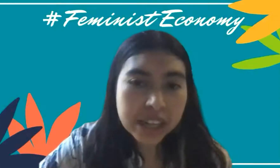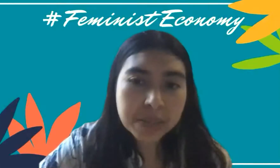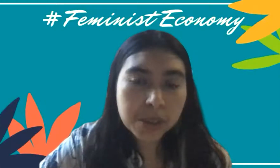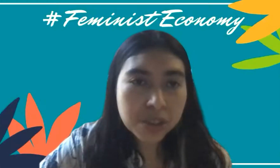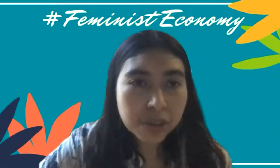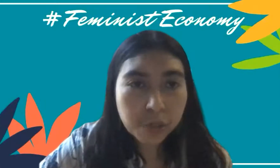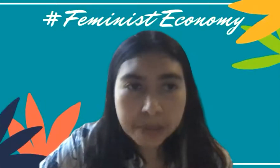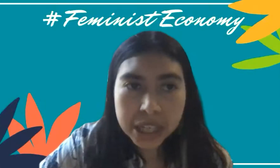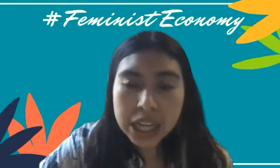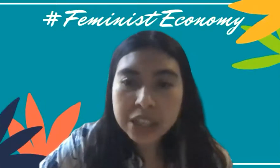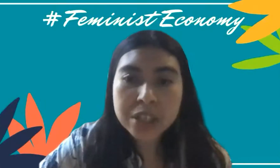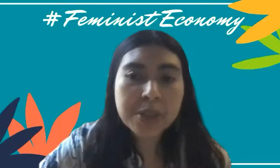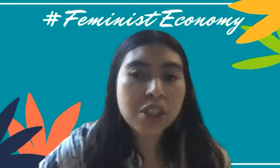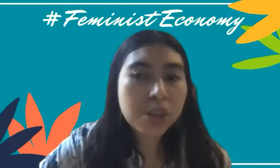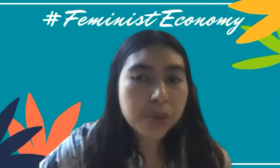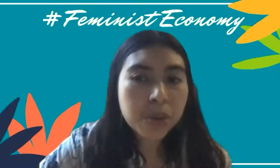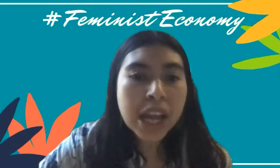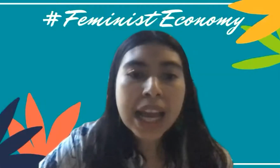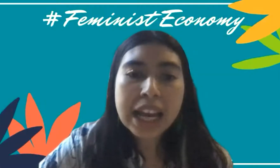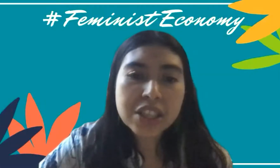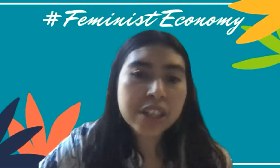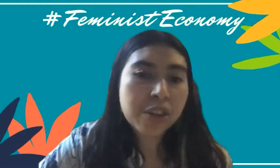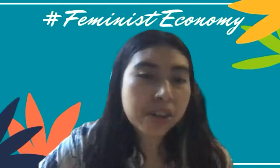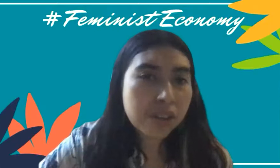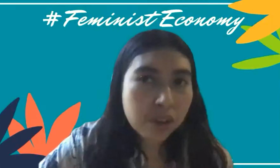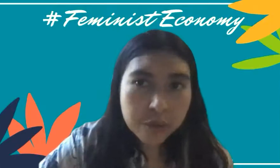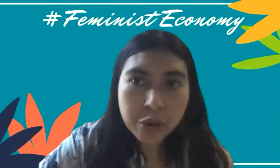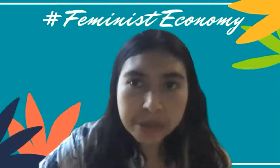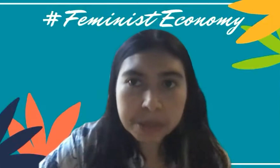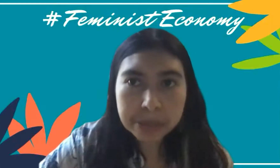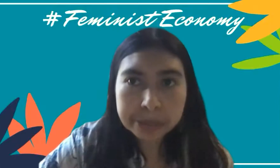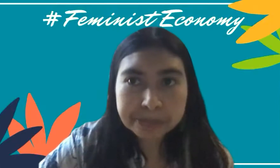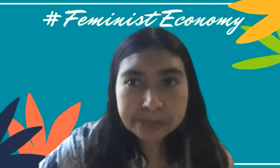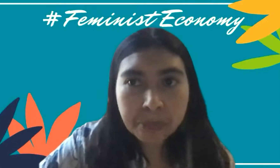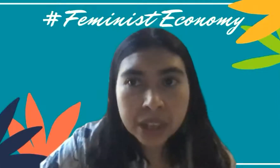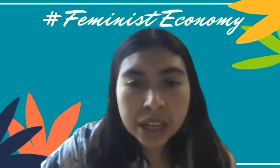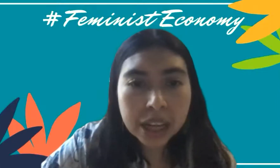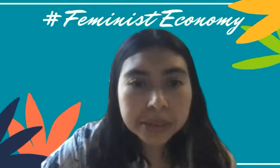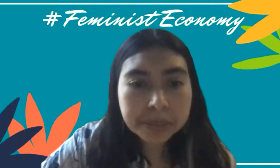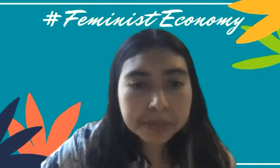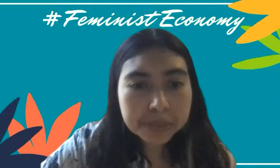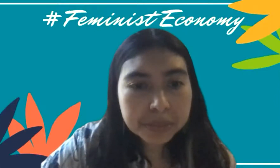degradation and exploitation of women, LGBTQ, and gender non-conforming people.